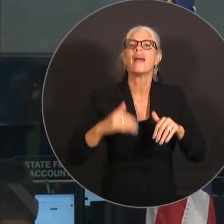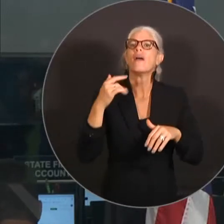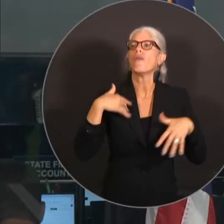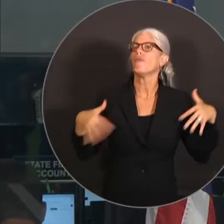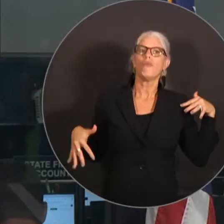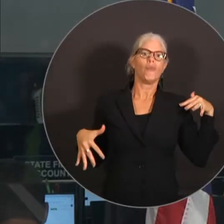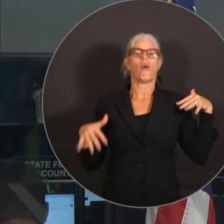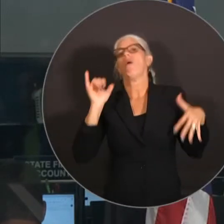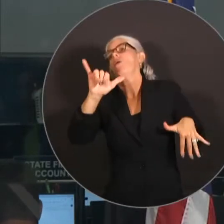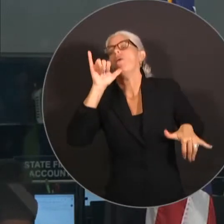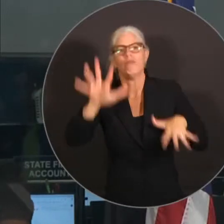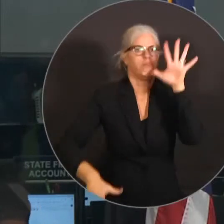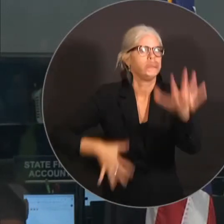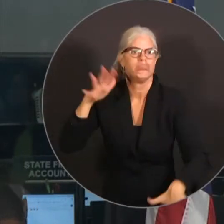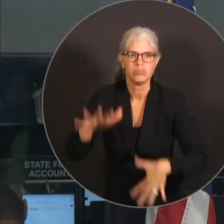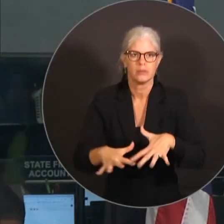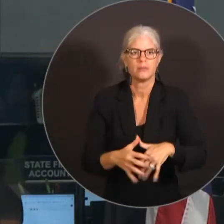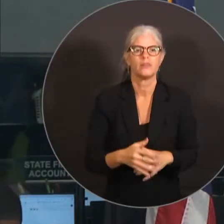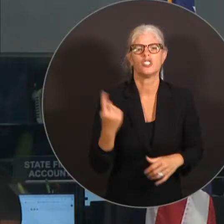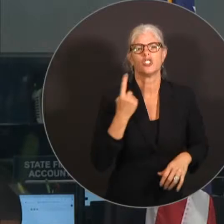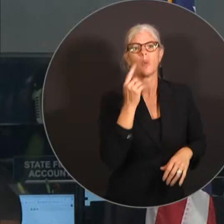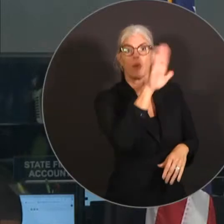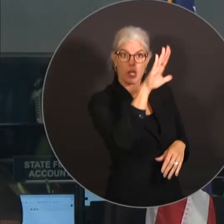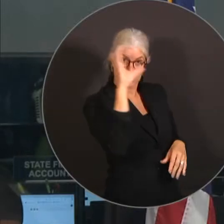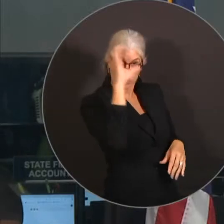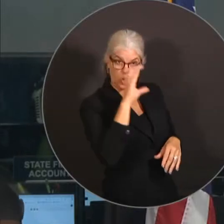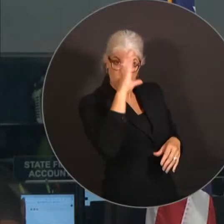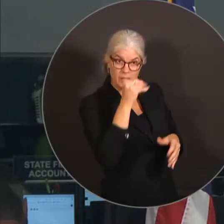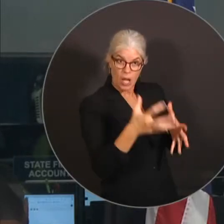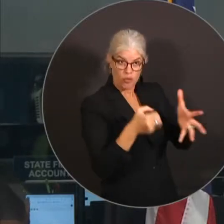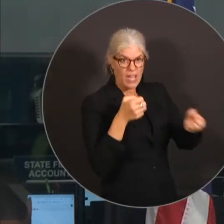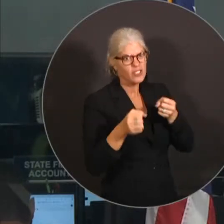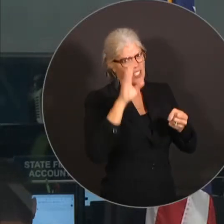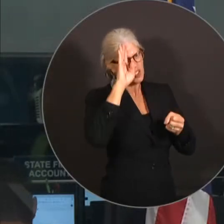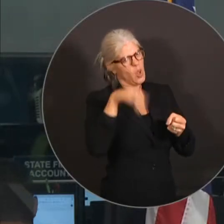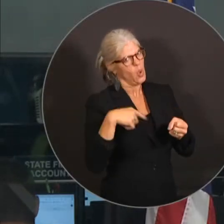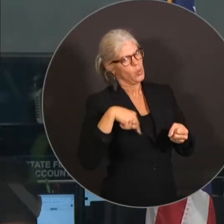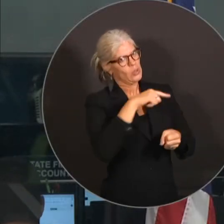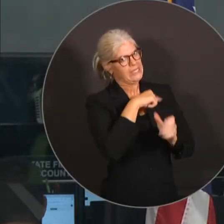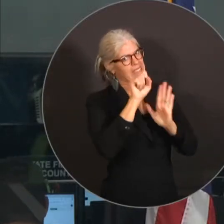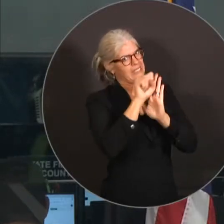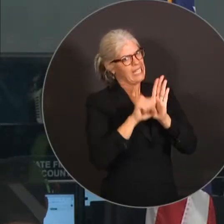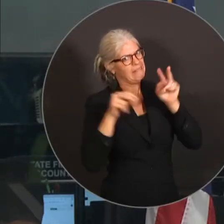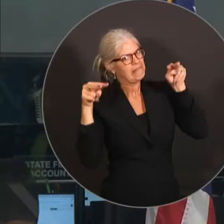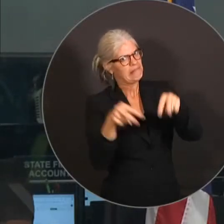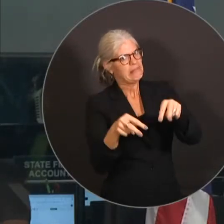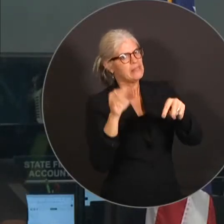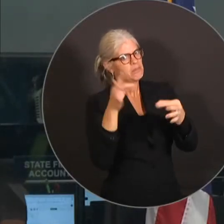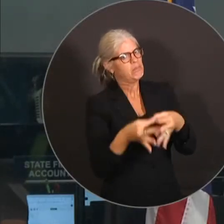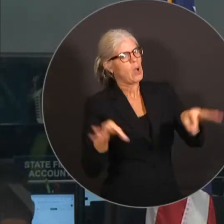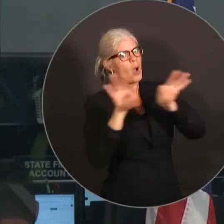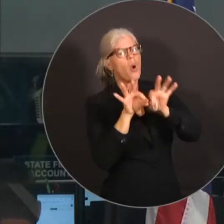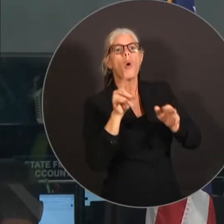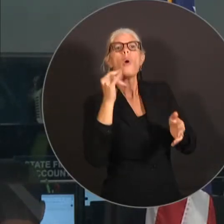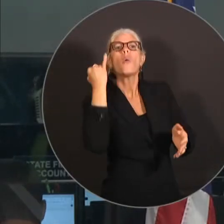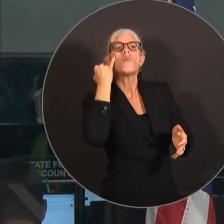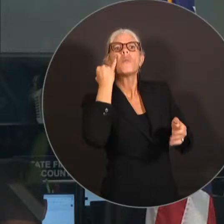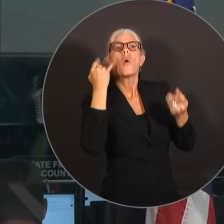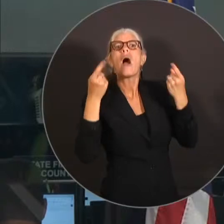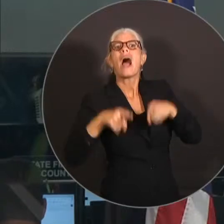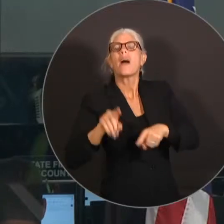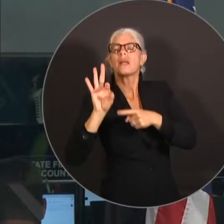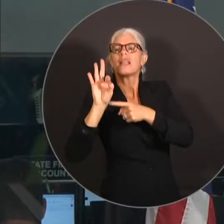it. Search and rescue. I know it's a big emphasis for the state. What happens if 911 goes down, God forbid,